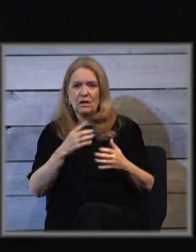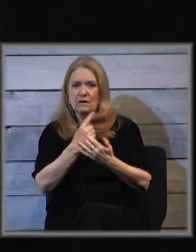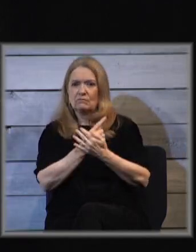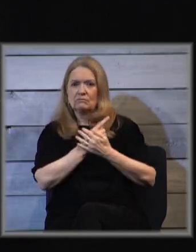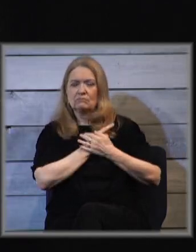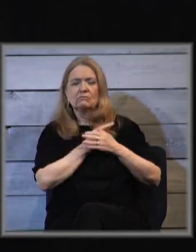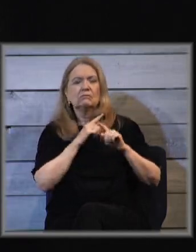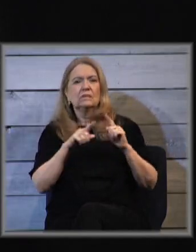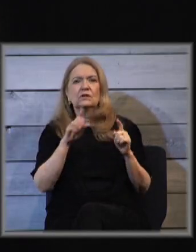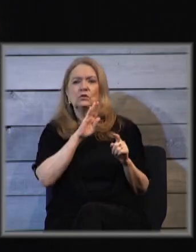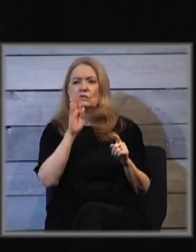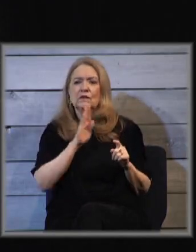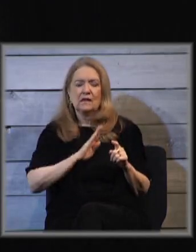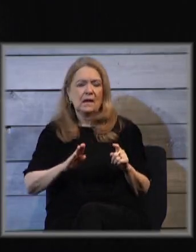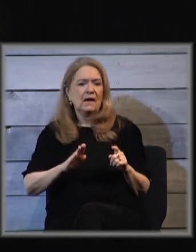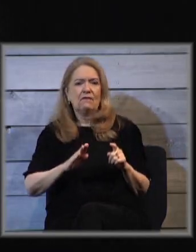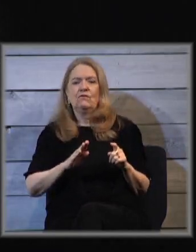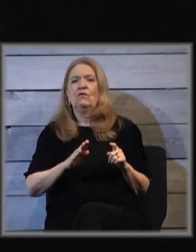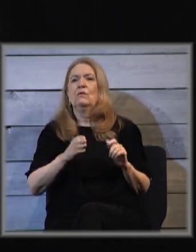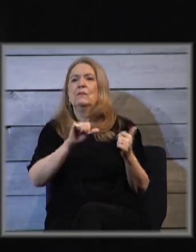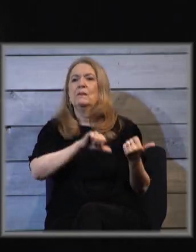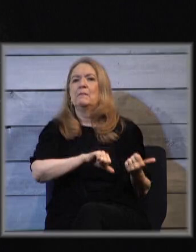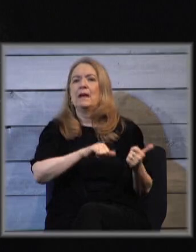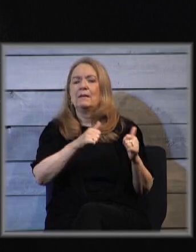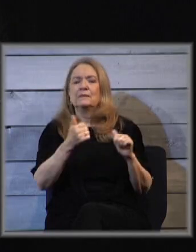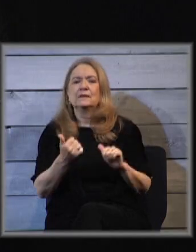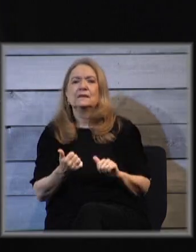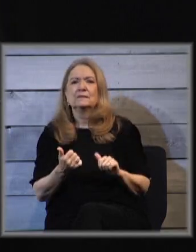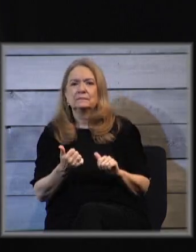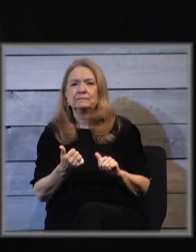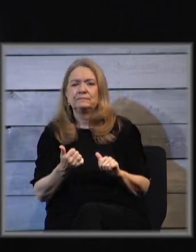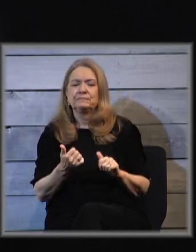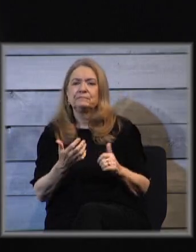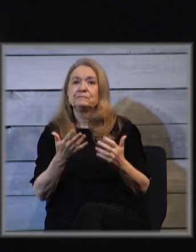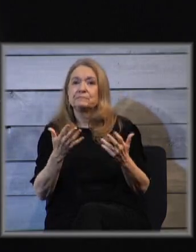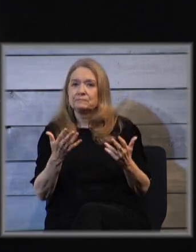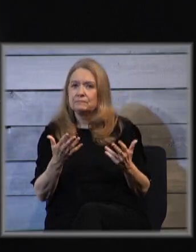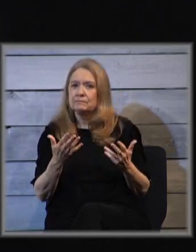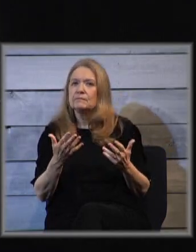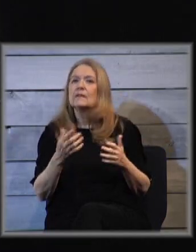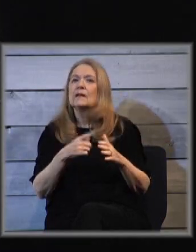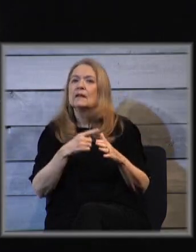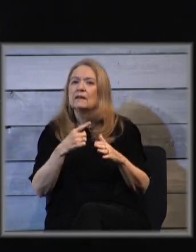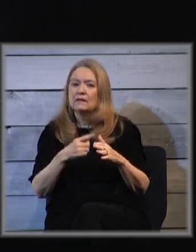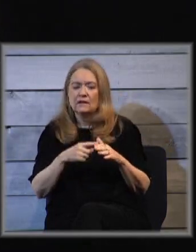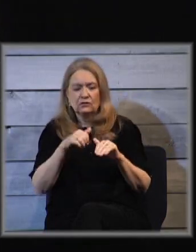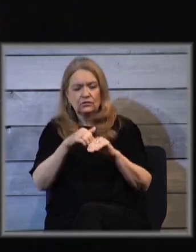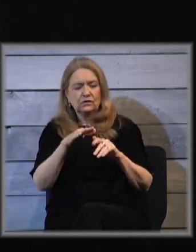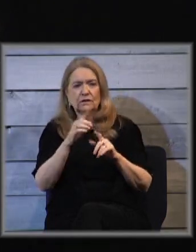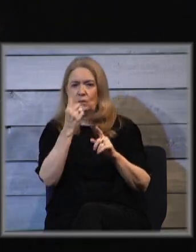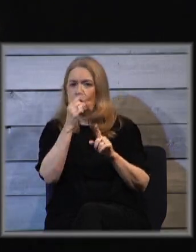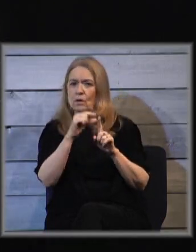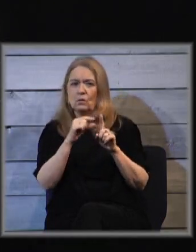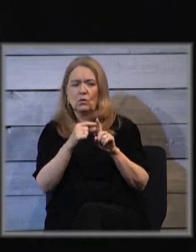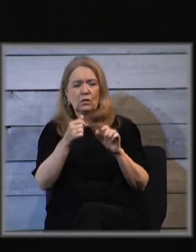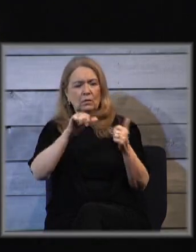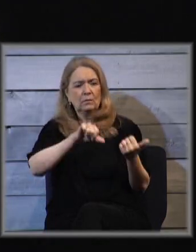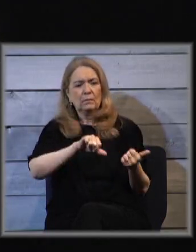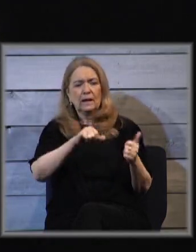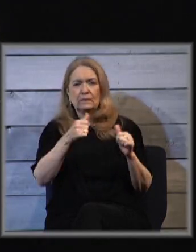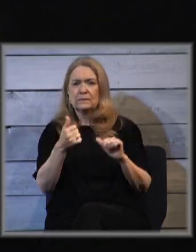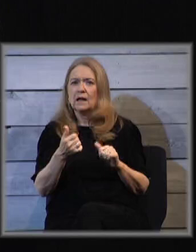but you've never confessed Jesus in the waters of baptism. Then simply send the word